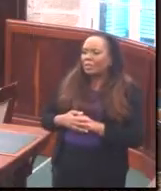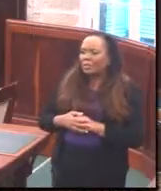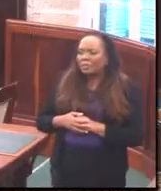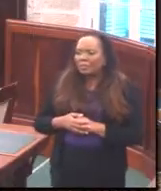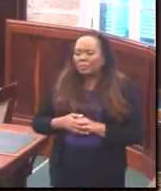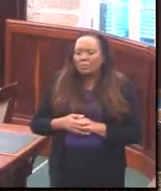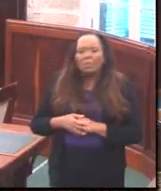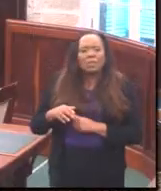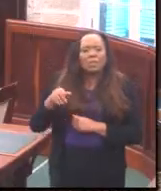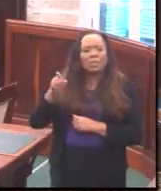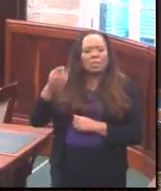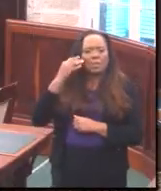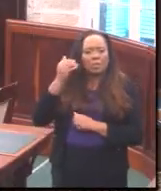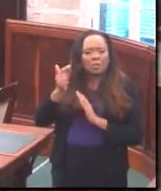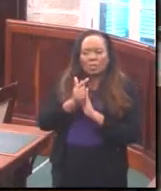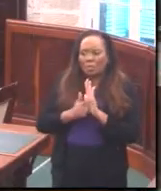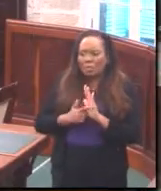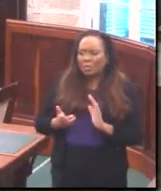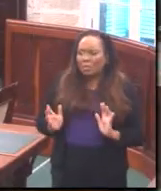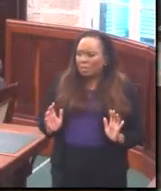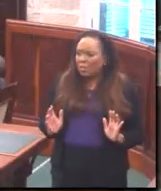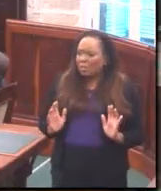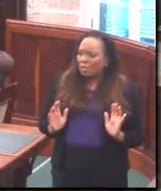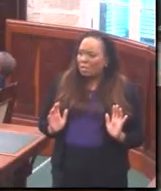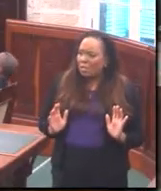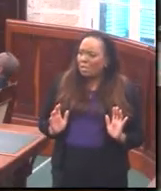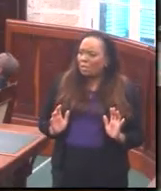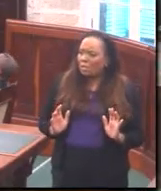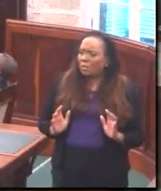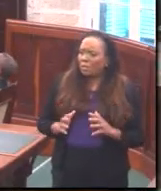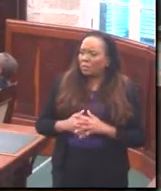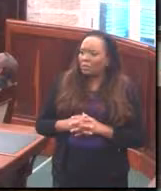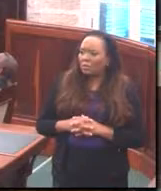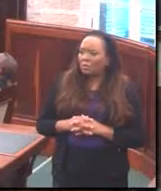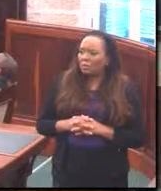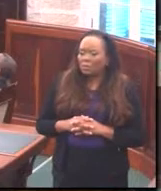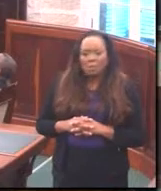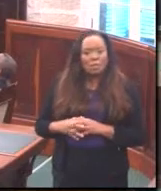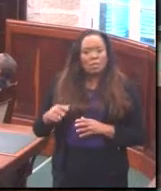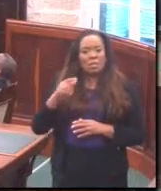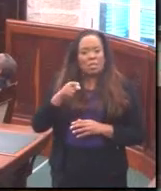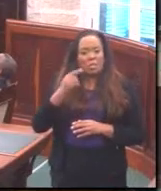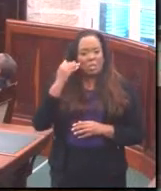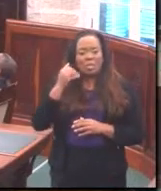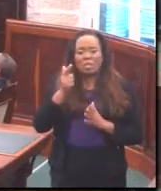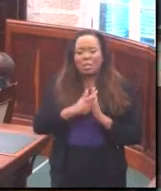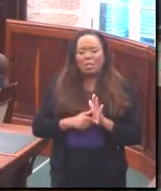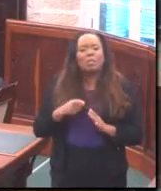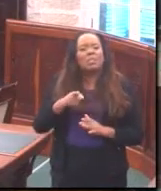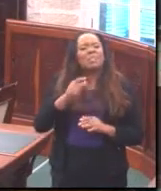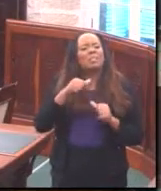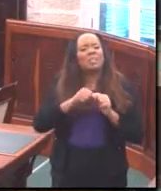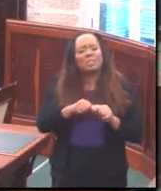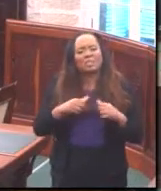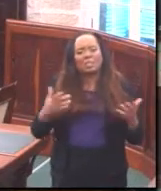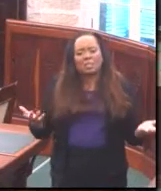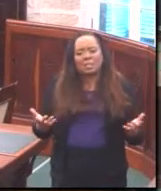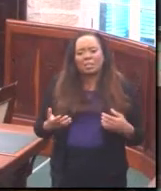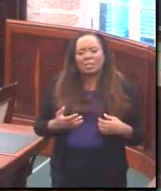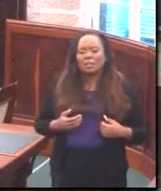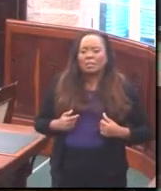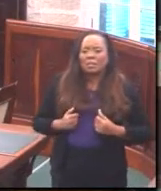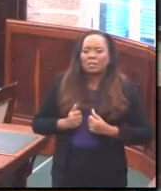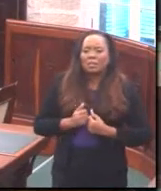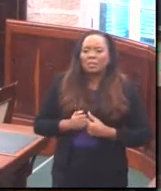you. You can't either. I remember, no, neither can you. Continue, I remember. Talking good law here